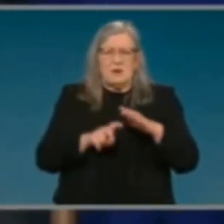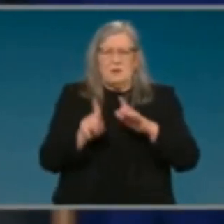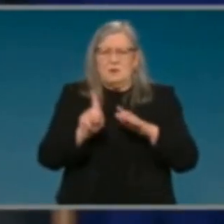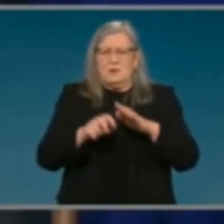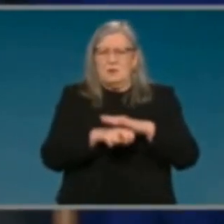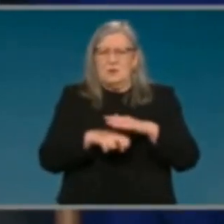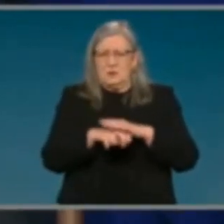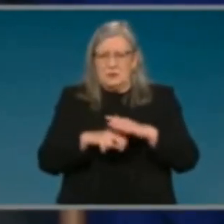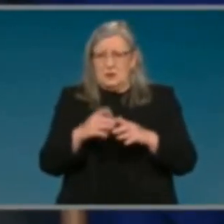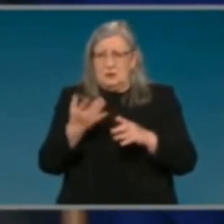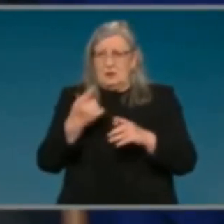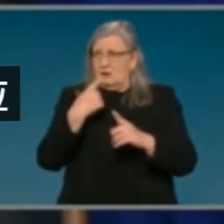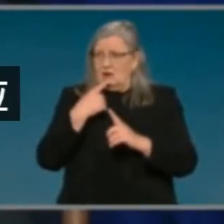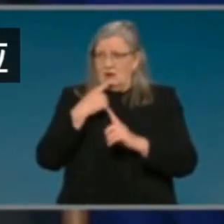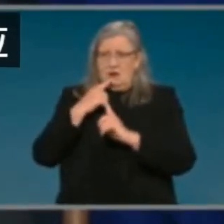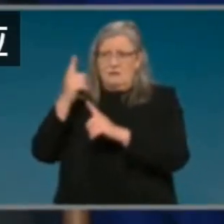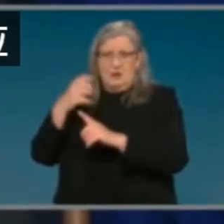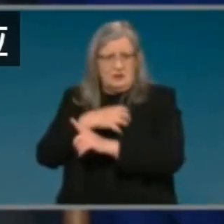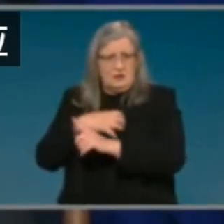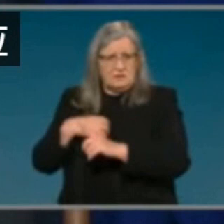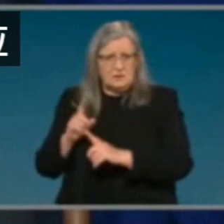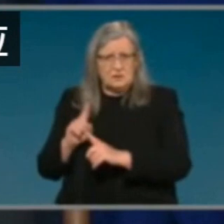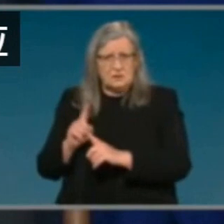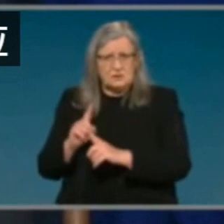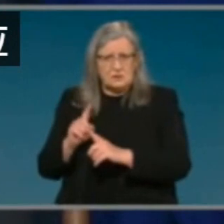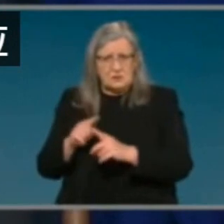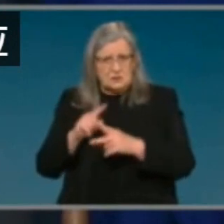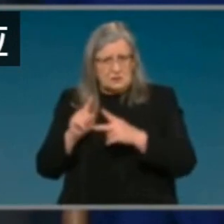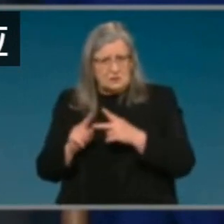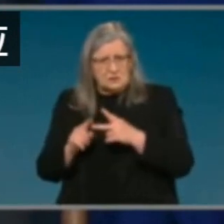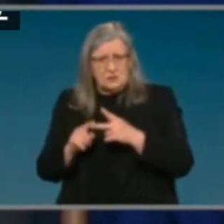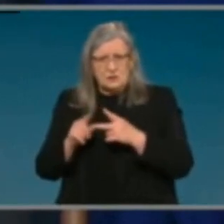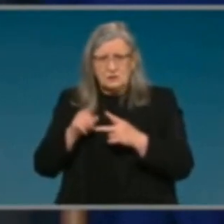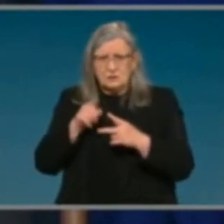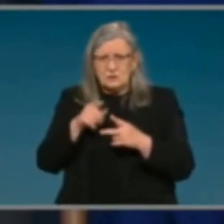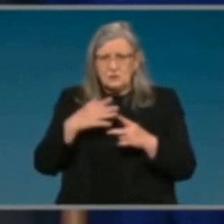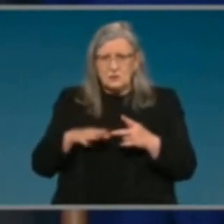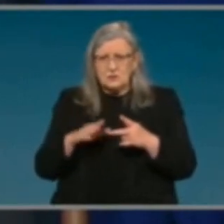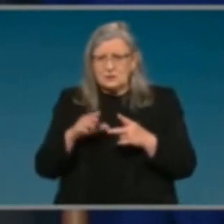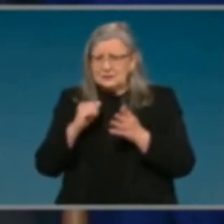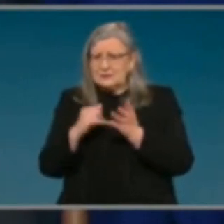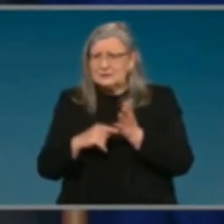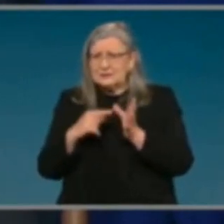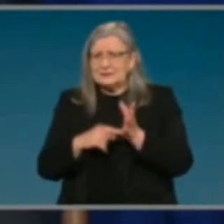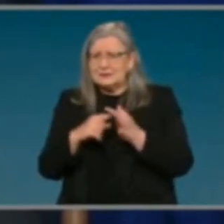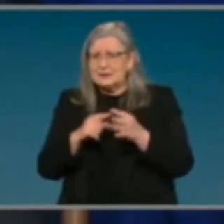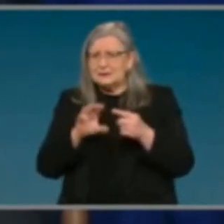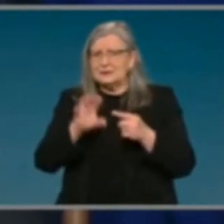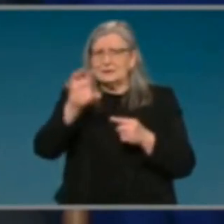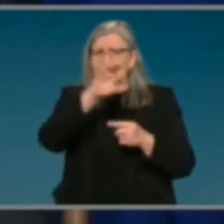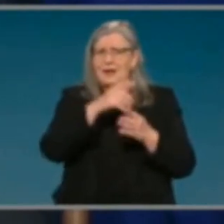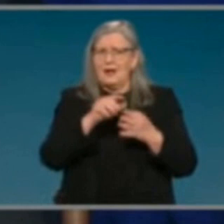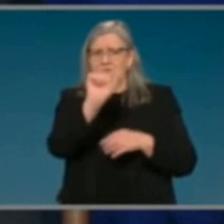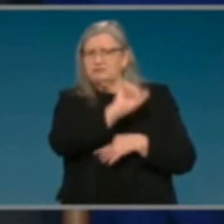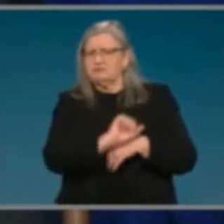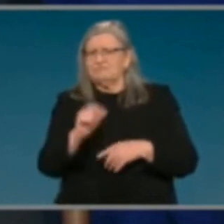see state and territory leaders respond to this? And if I may, also, this variant has had a lot of media attention.